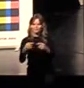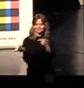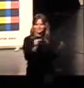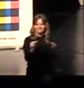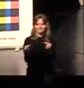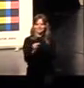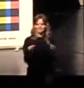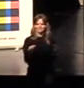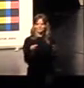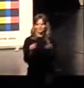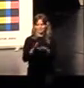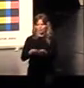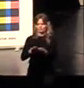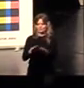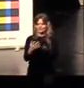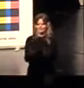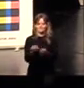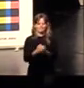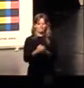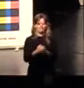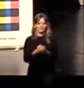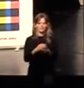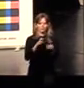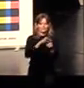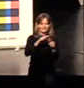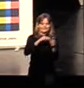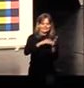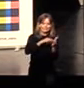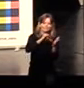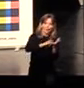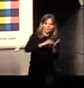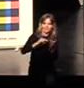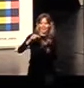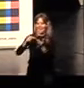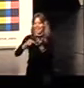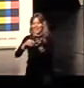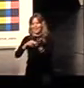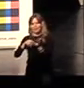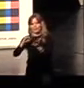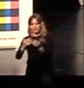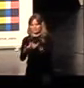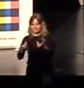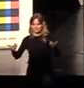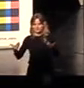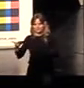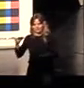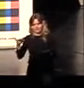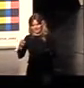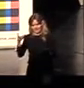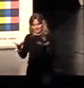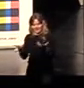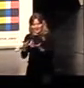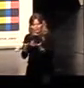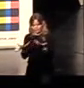de the fight om between the most en het mos en de national bias of democracy semi